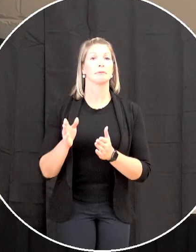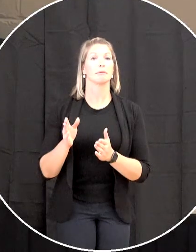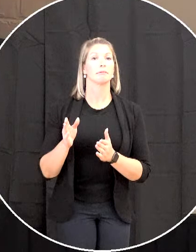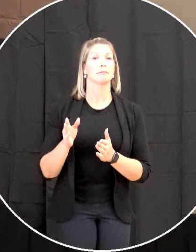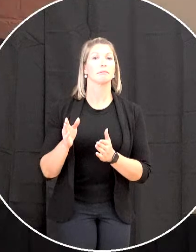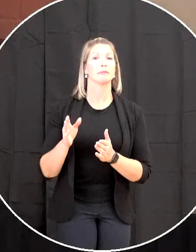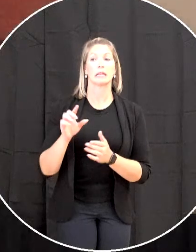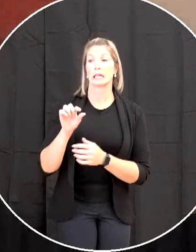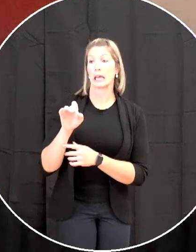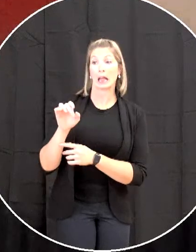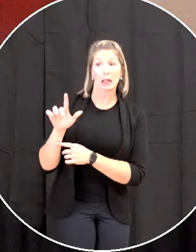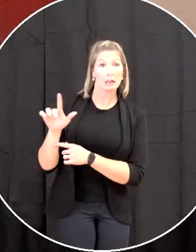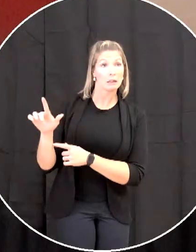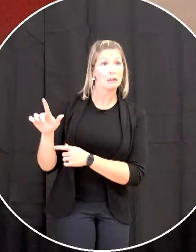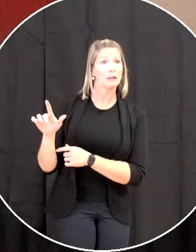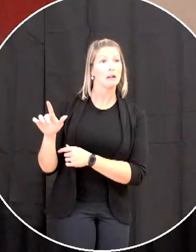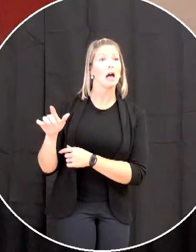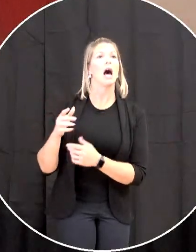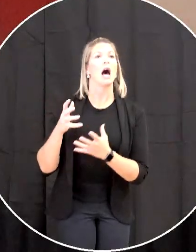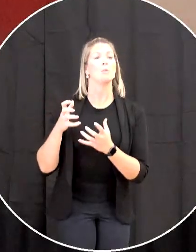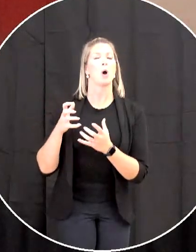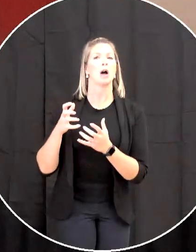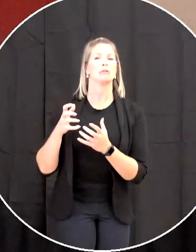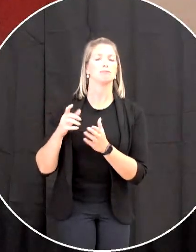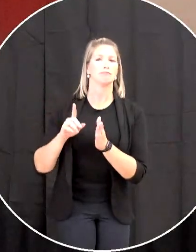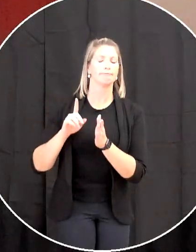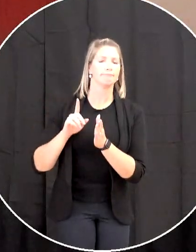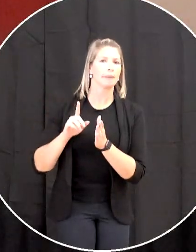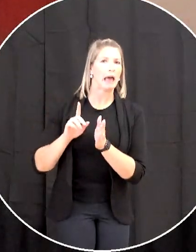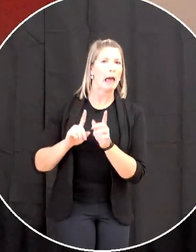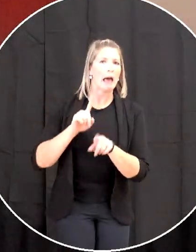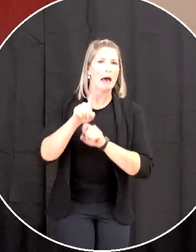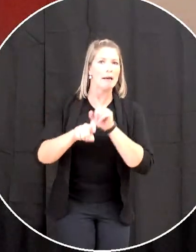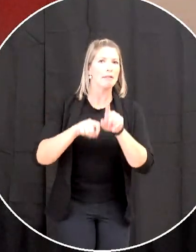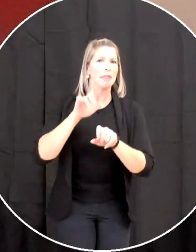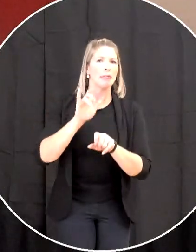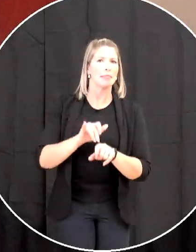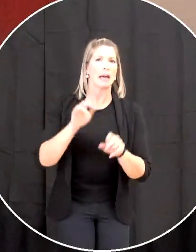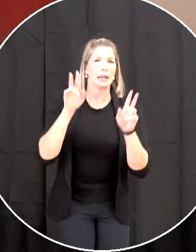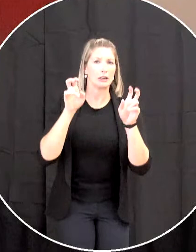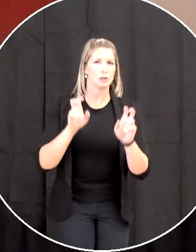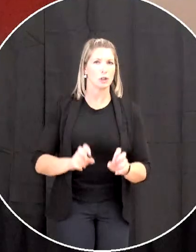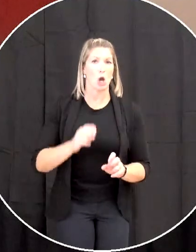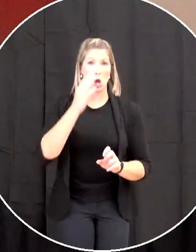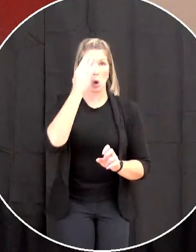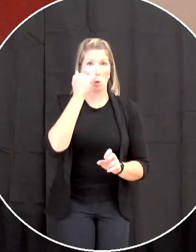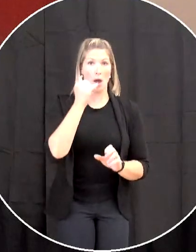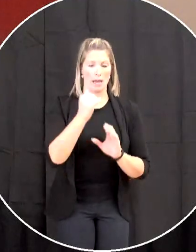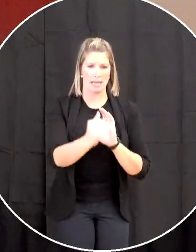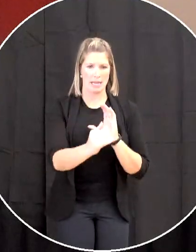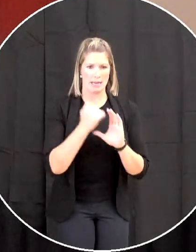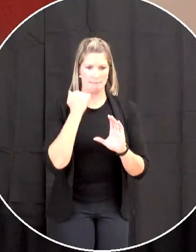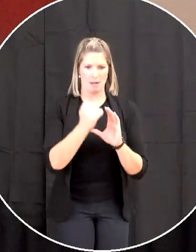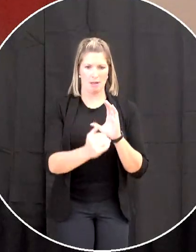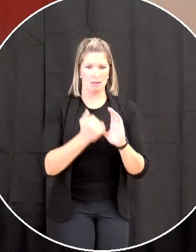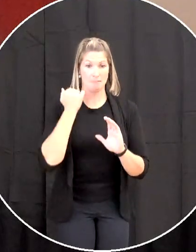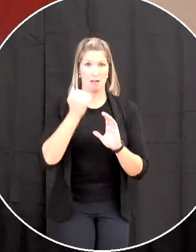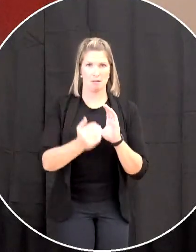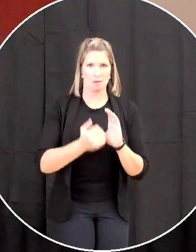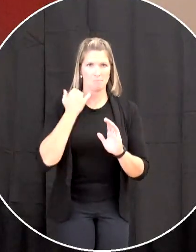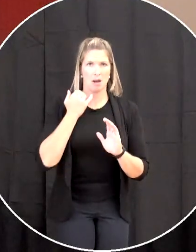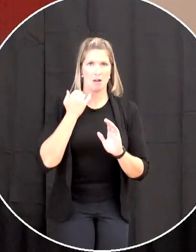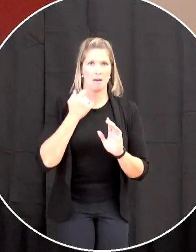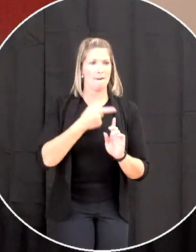I just want to follow up on that issue because I was curious, having received all those emails about Woodland and from